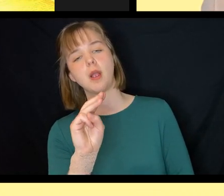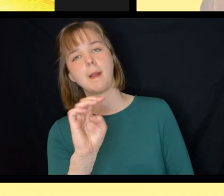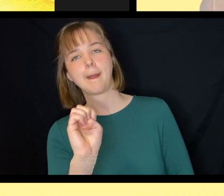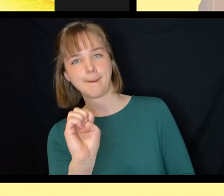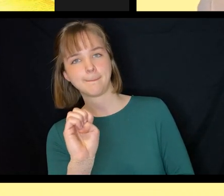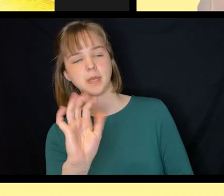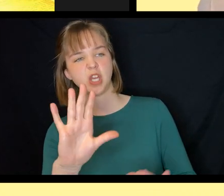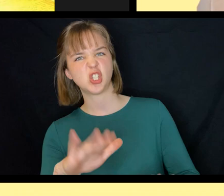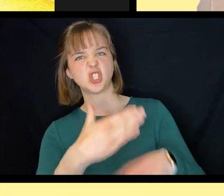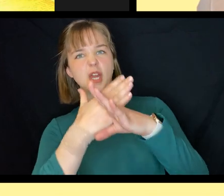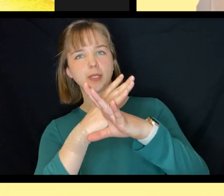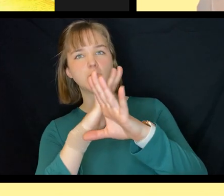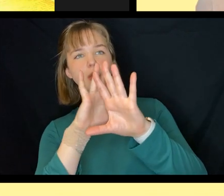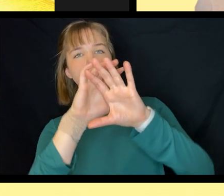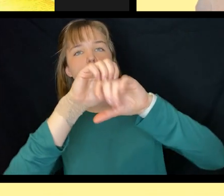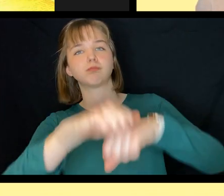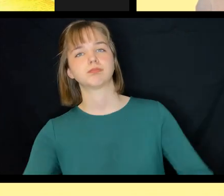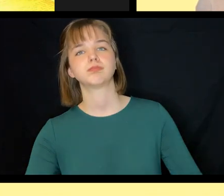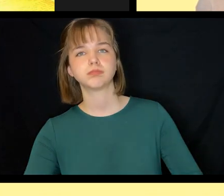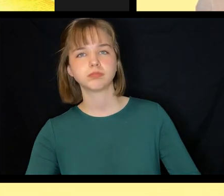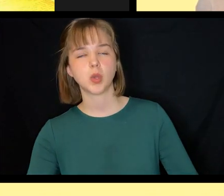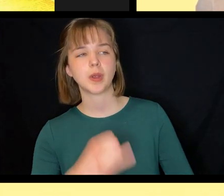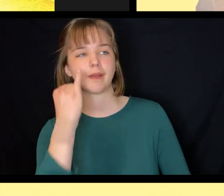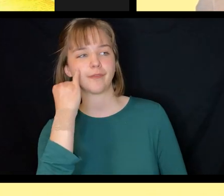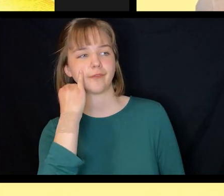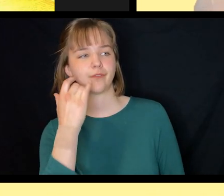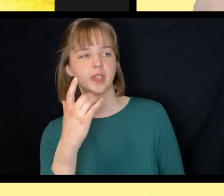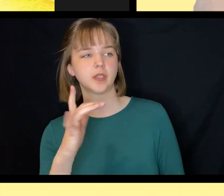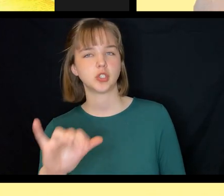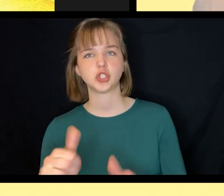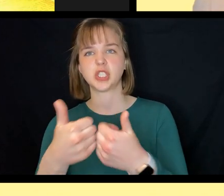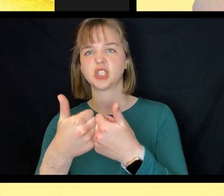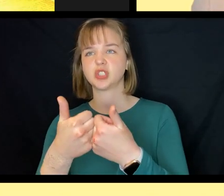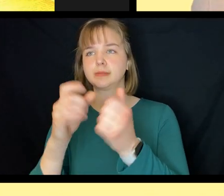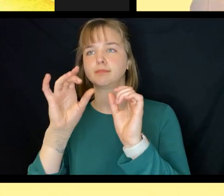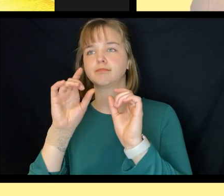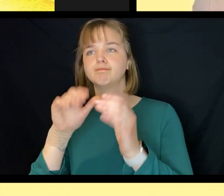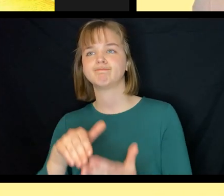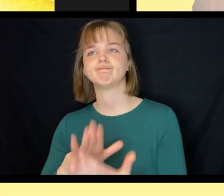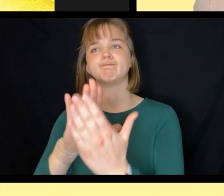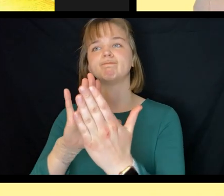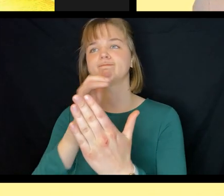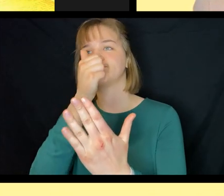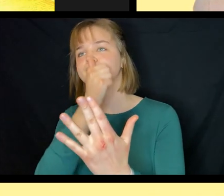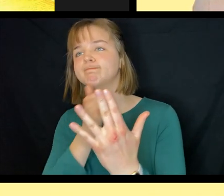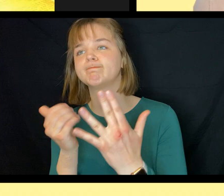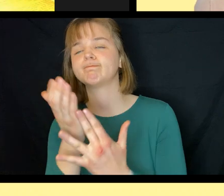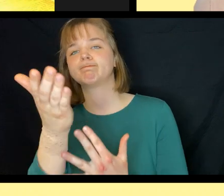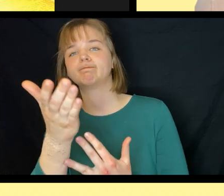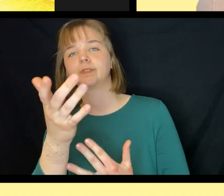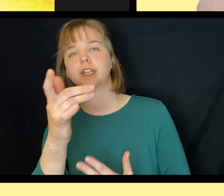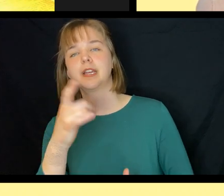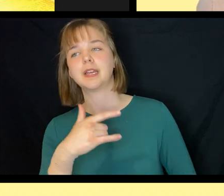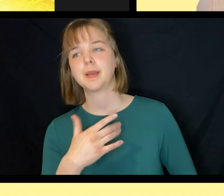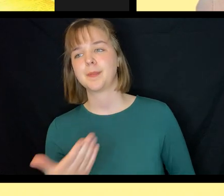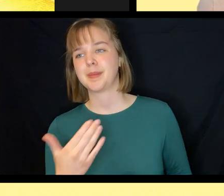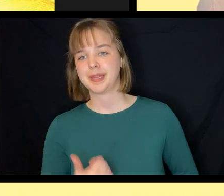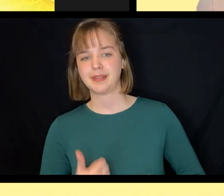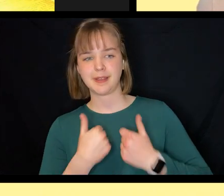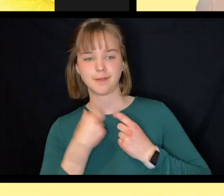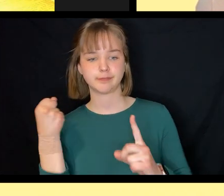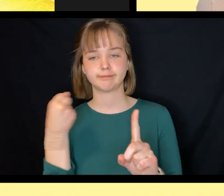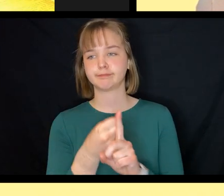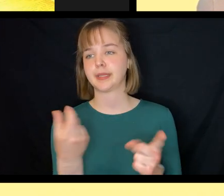like para, is just because you're dealt these like poor hands sometimes, or like it's just not the cards you wanted, and it's how can you